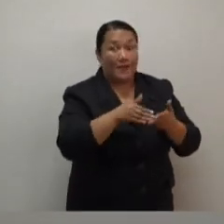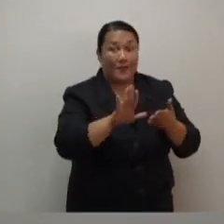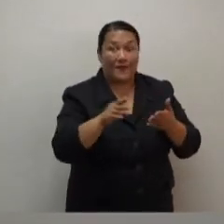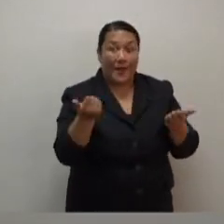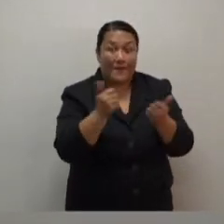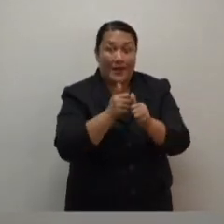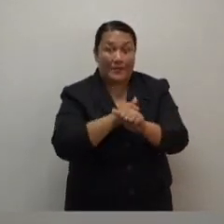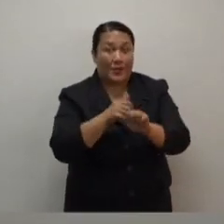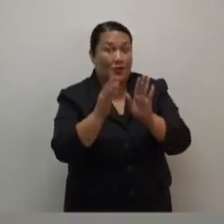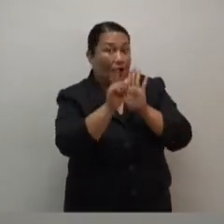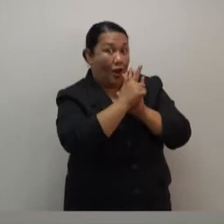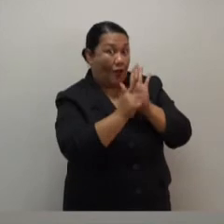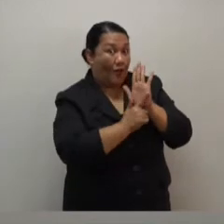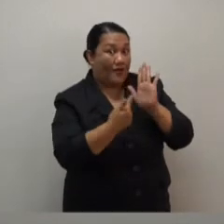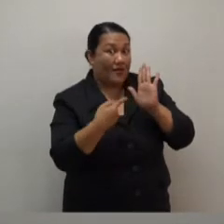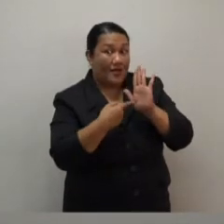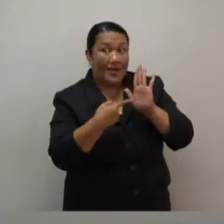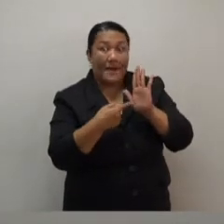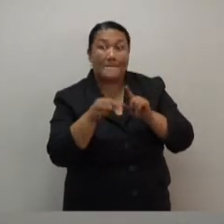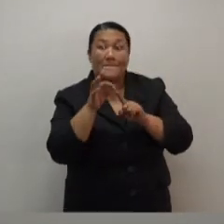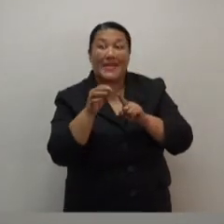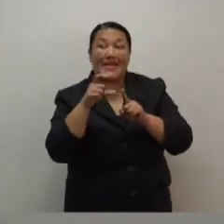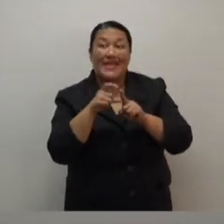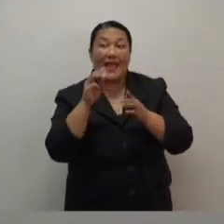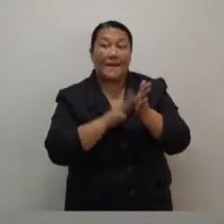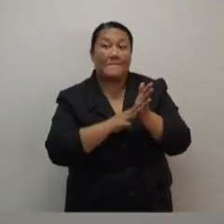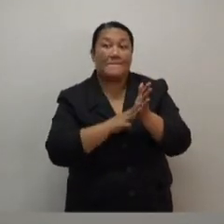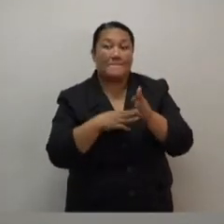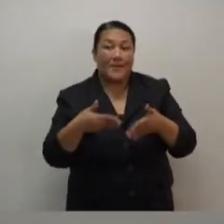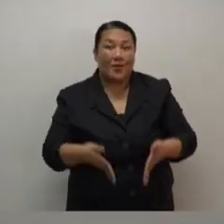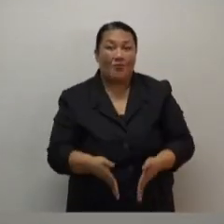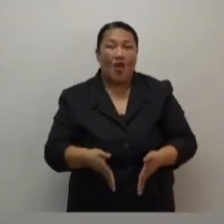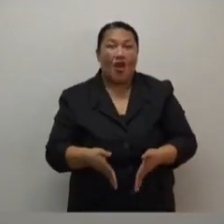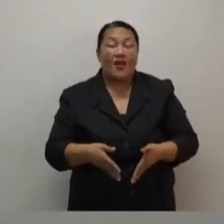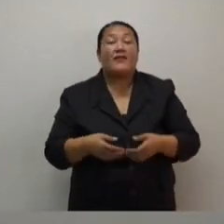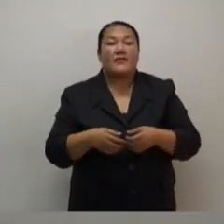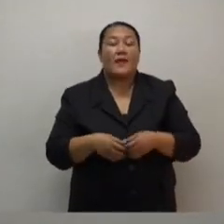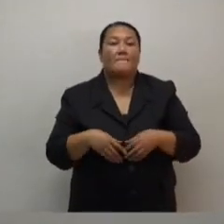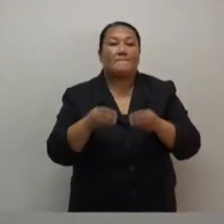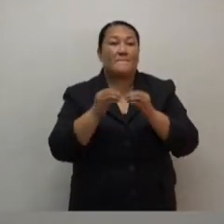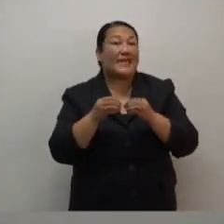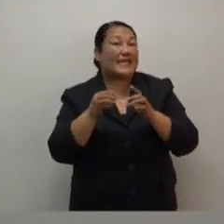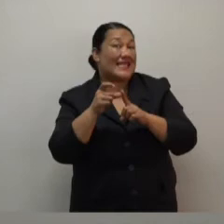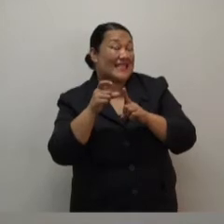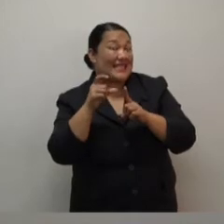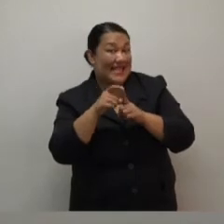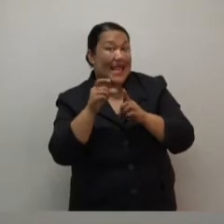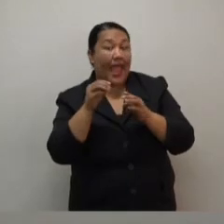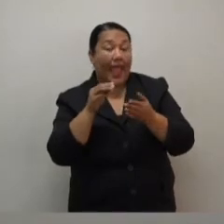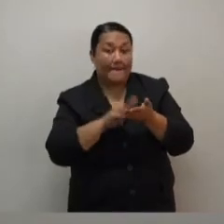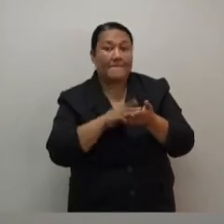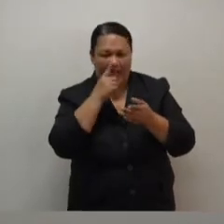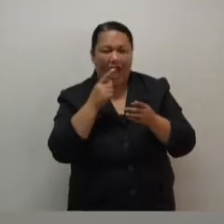law, including the BDM Act regarding name change registration. That has all